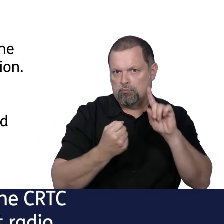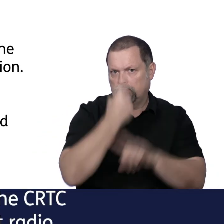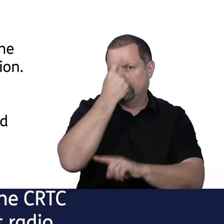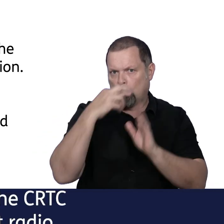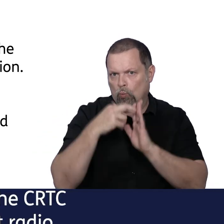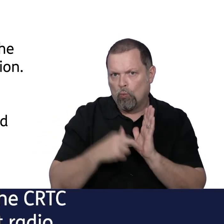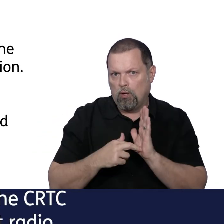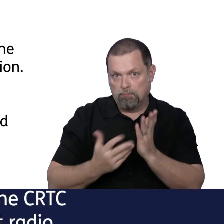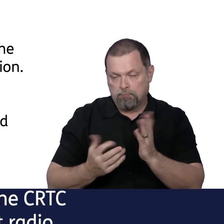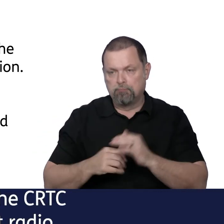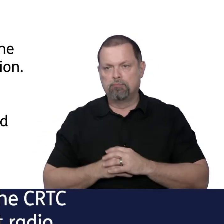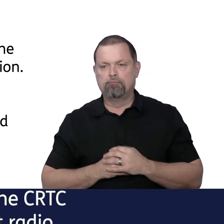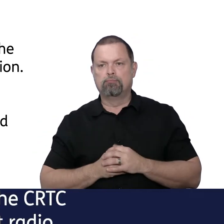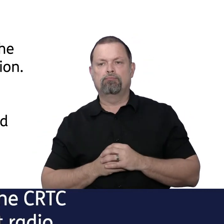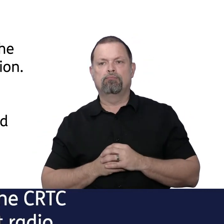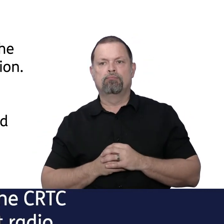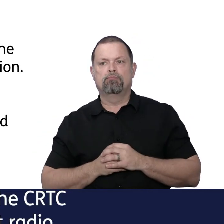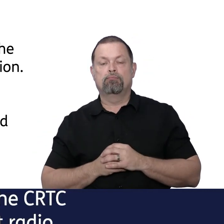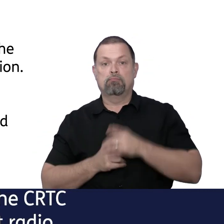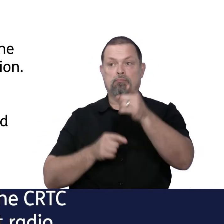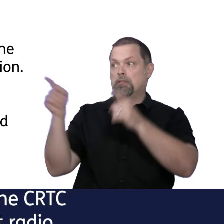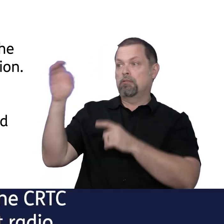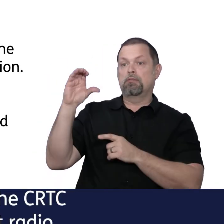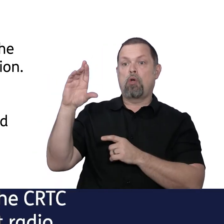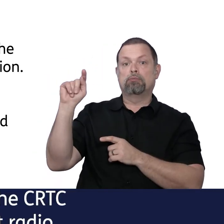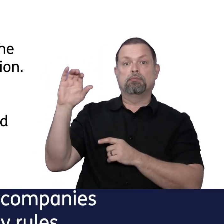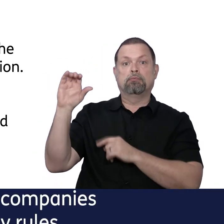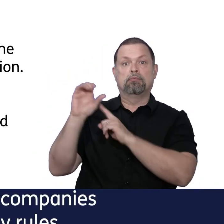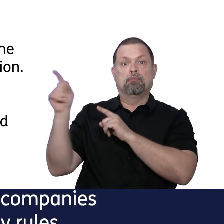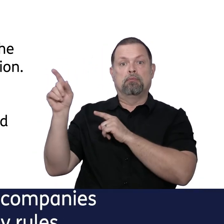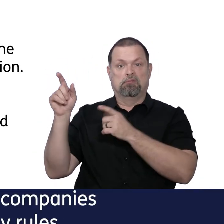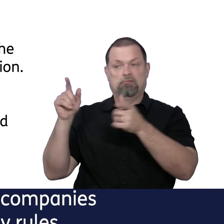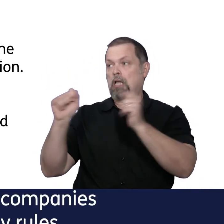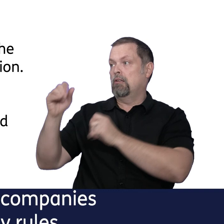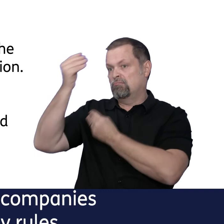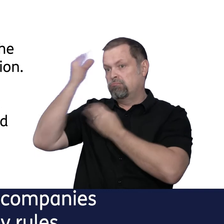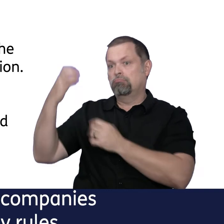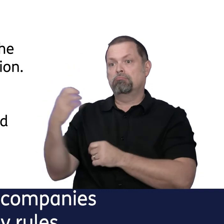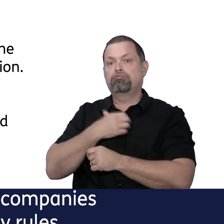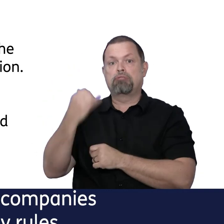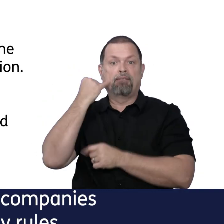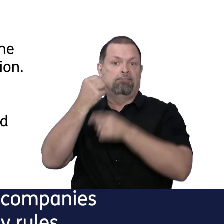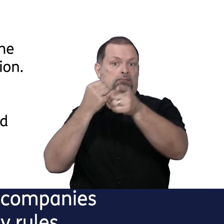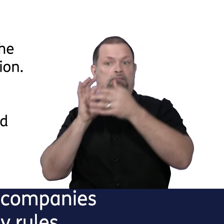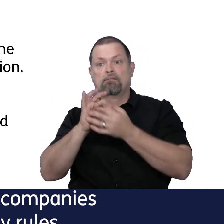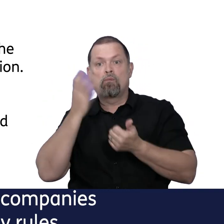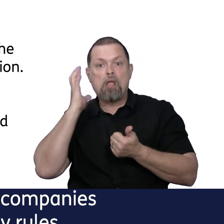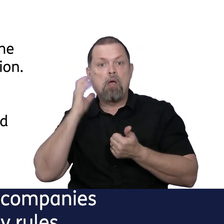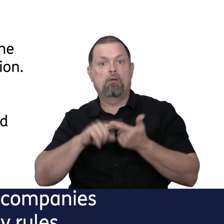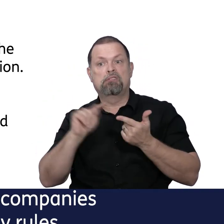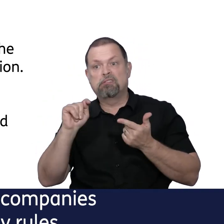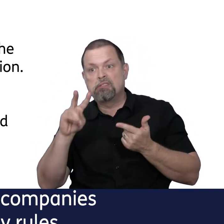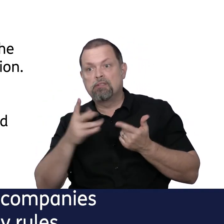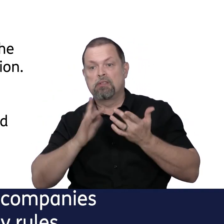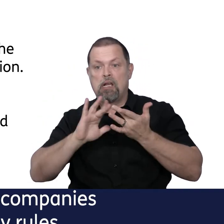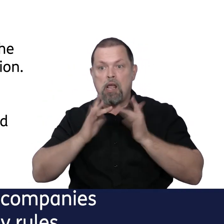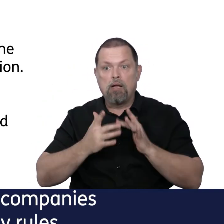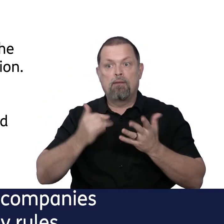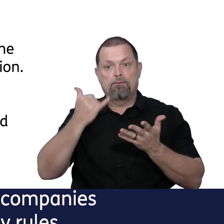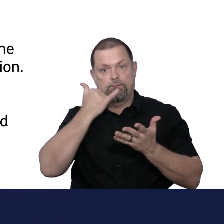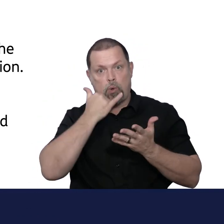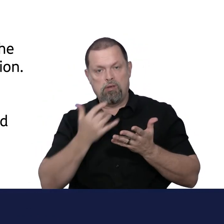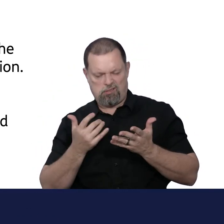You would usually go to the CRTC if the complaint is about radio, television, internet, or phone companies not following